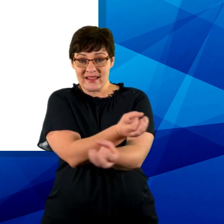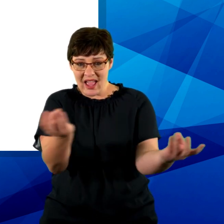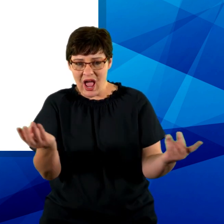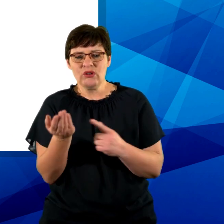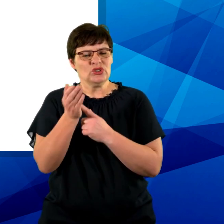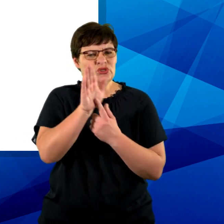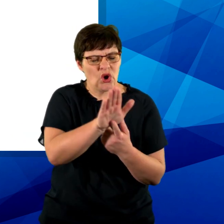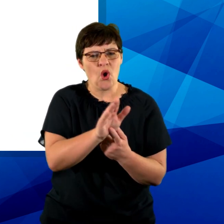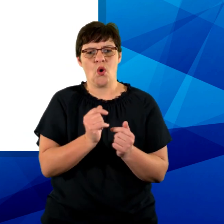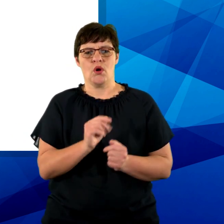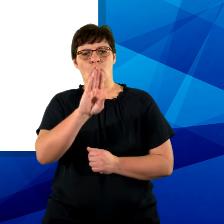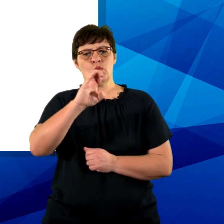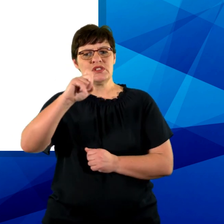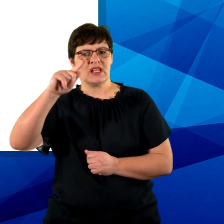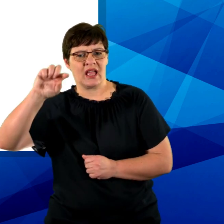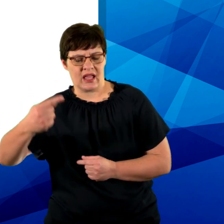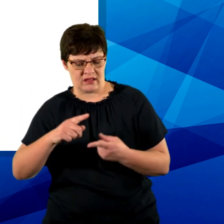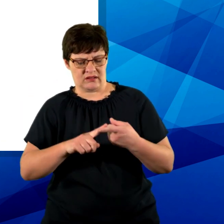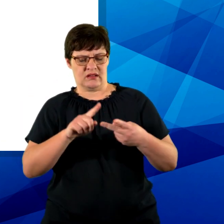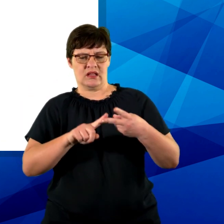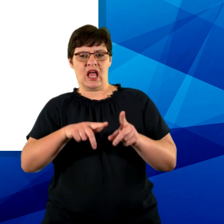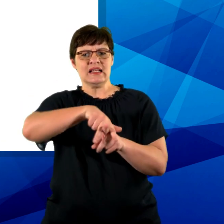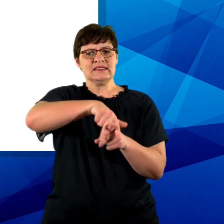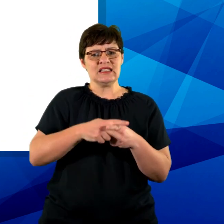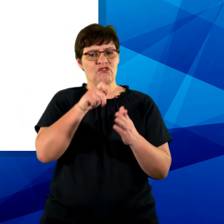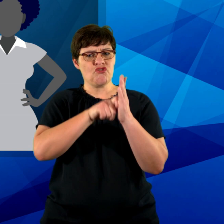of boosting, tentative writing, and self-mention.